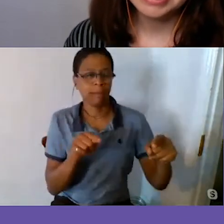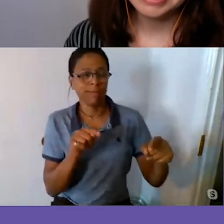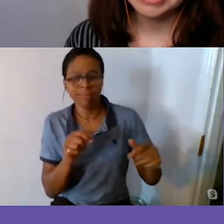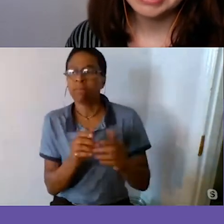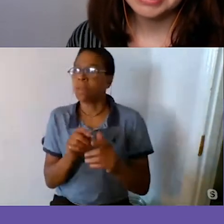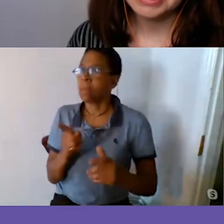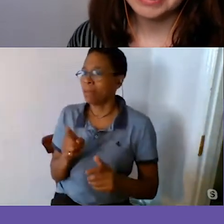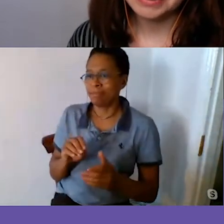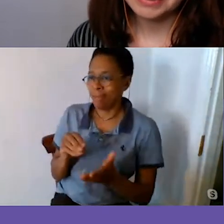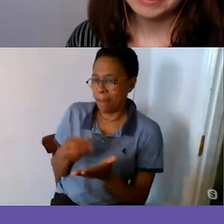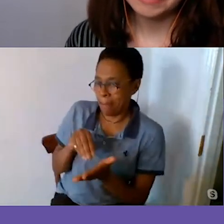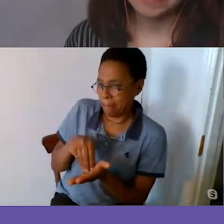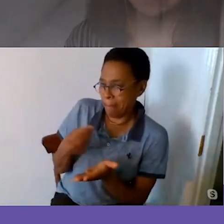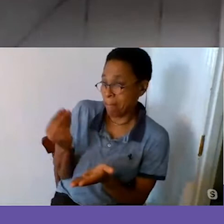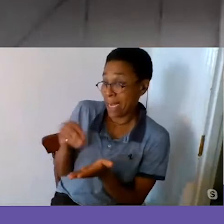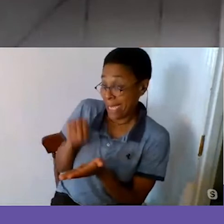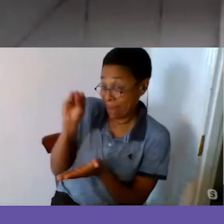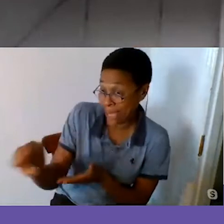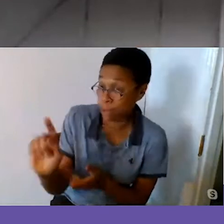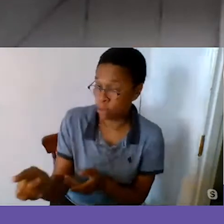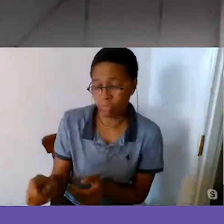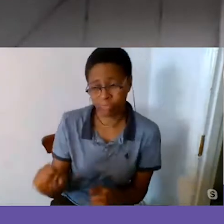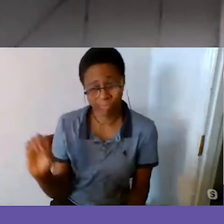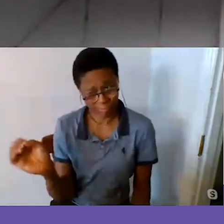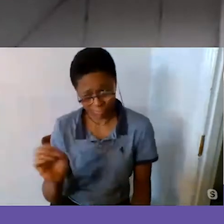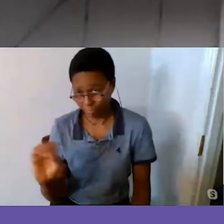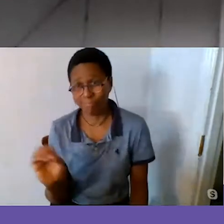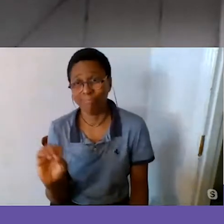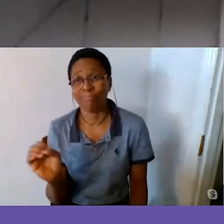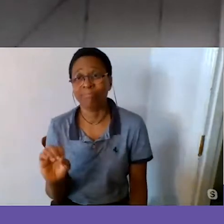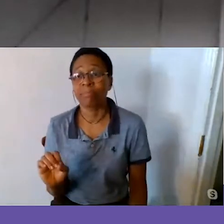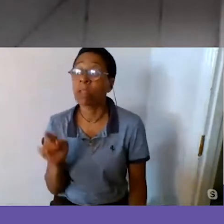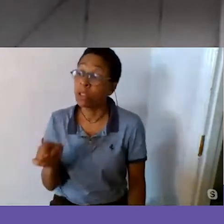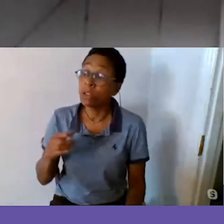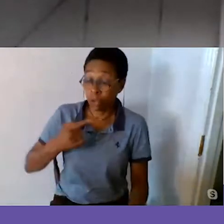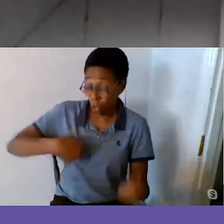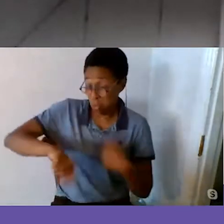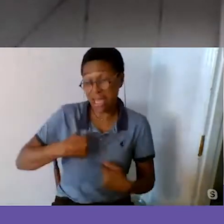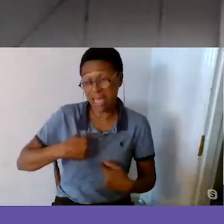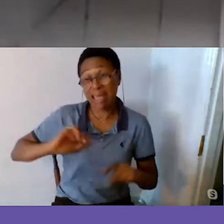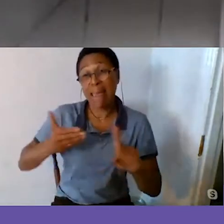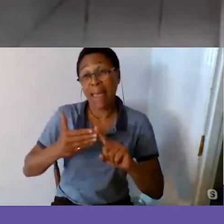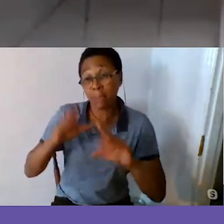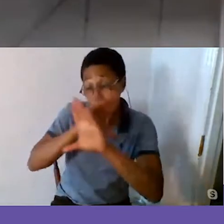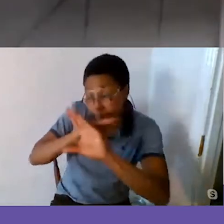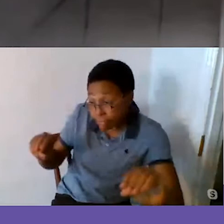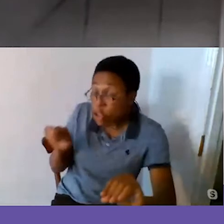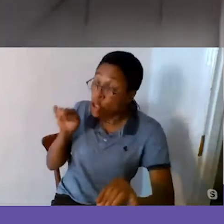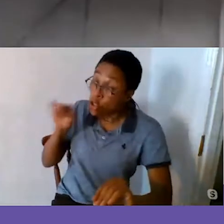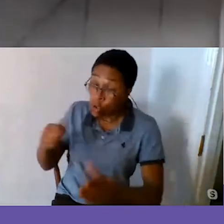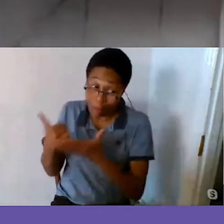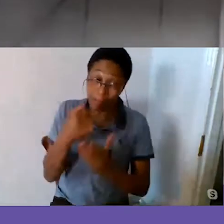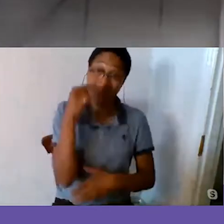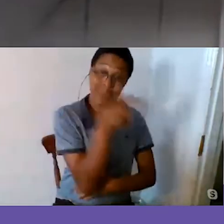getting. So it's just, yeah, letting filmmakers know that they're actually like they're doing institutions like